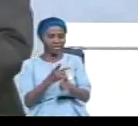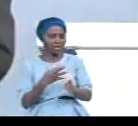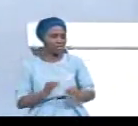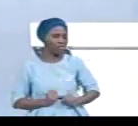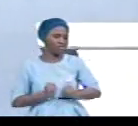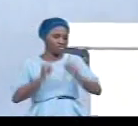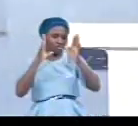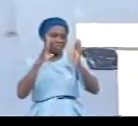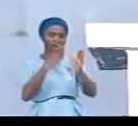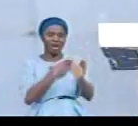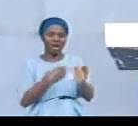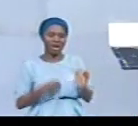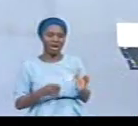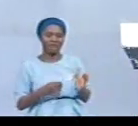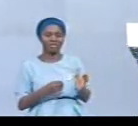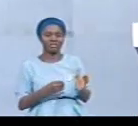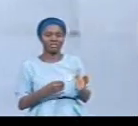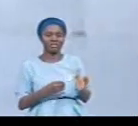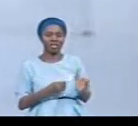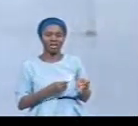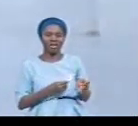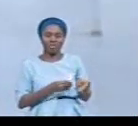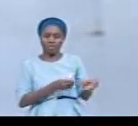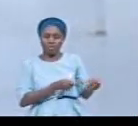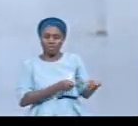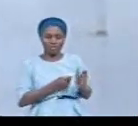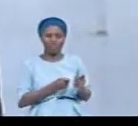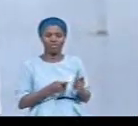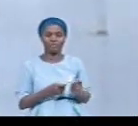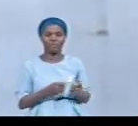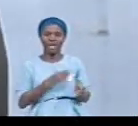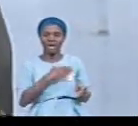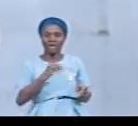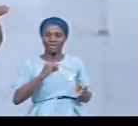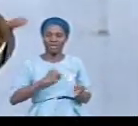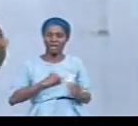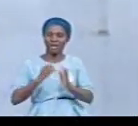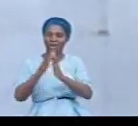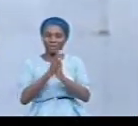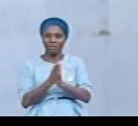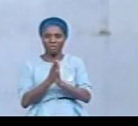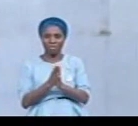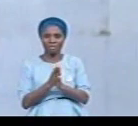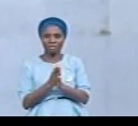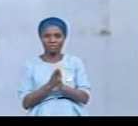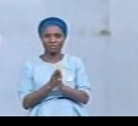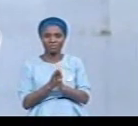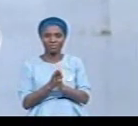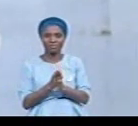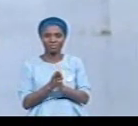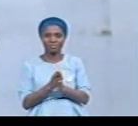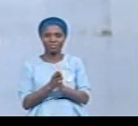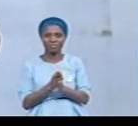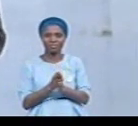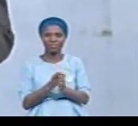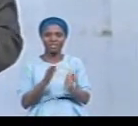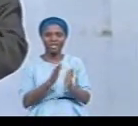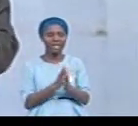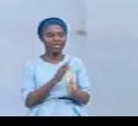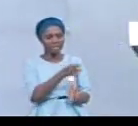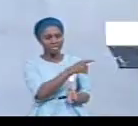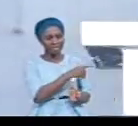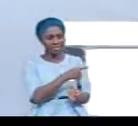drive. And they just went and they prayed, and they were filled with the Holy Ghost, baptized with the Holy Ghost, and they spoke in